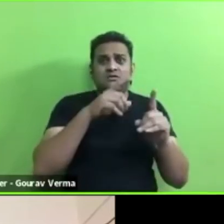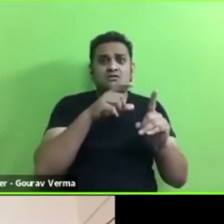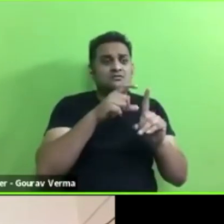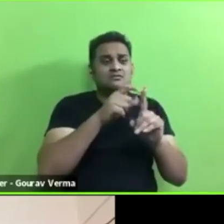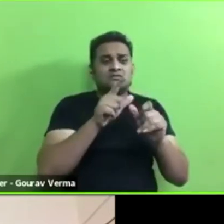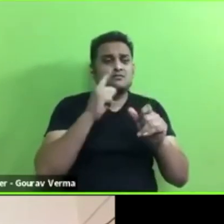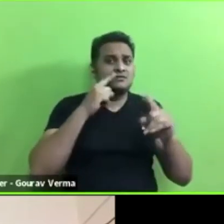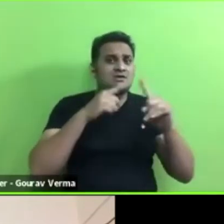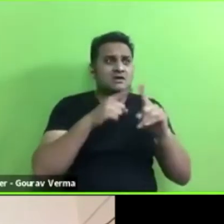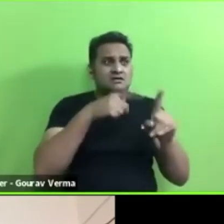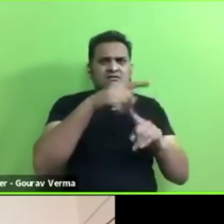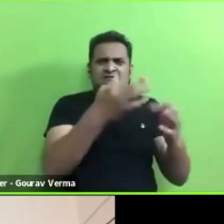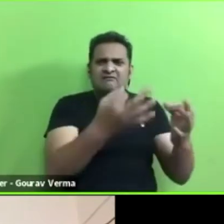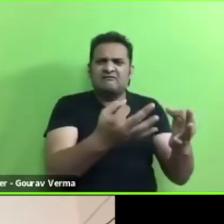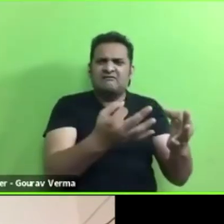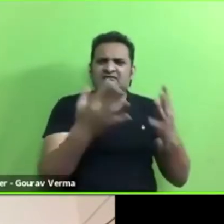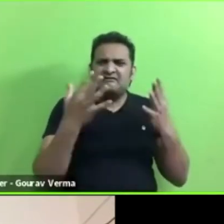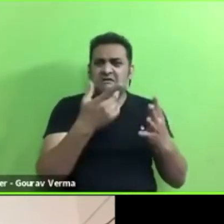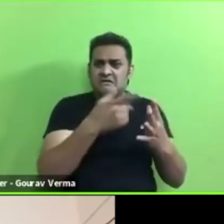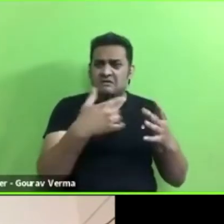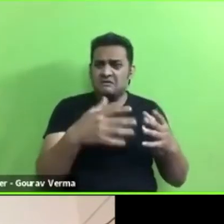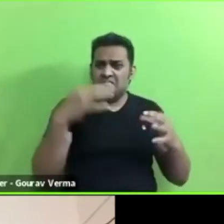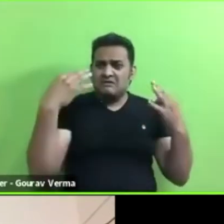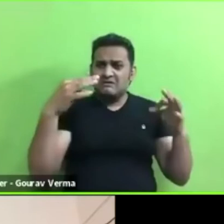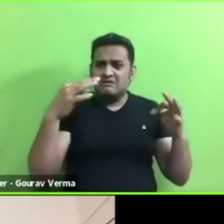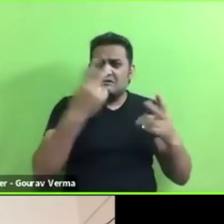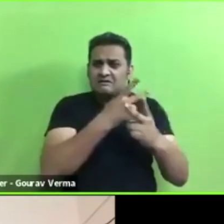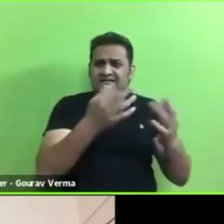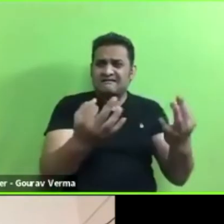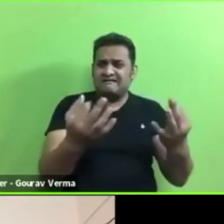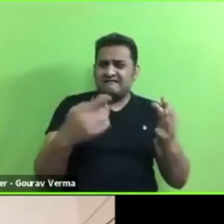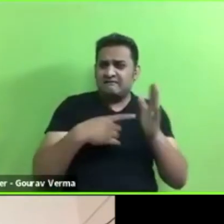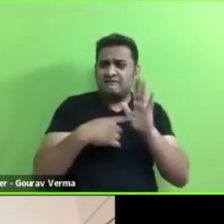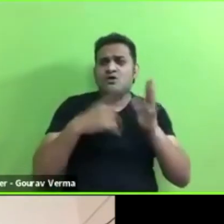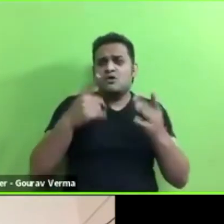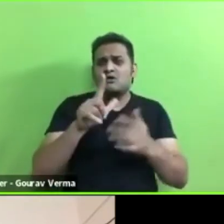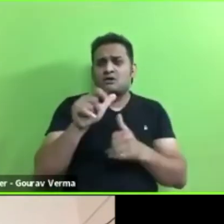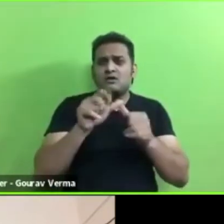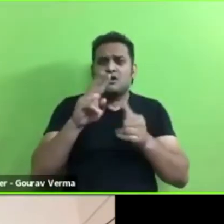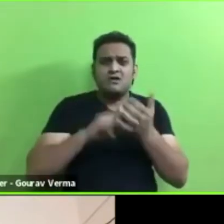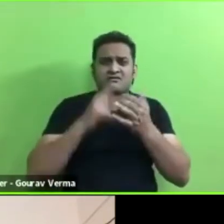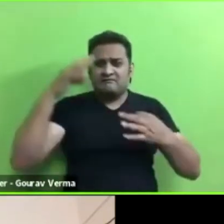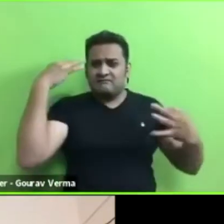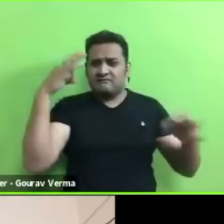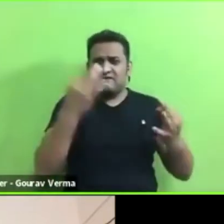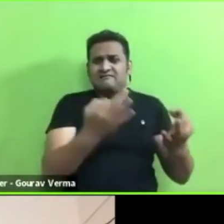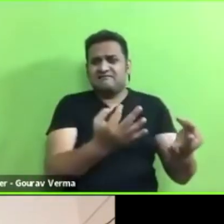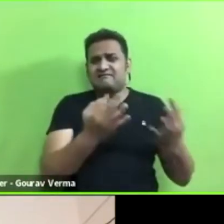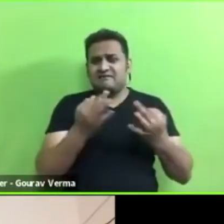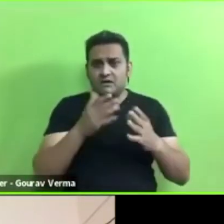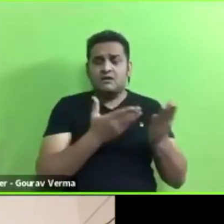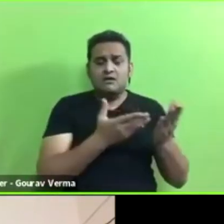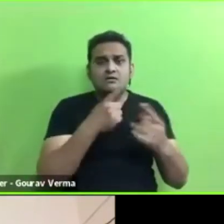were amazing, my God, amazing international tamasha or lavani performers for their art form. But